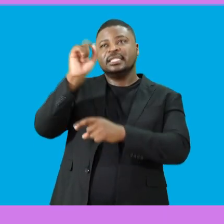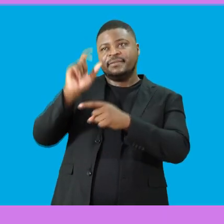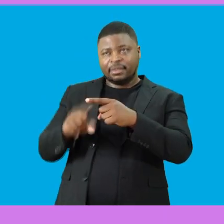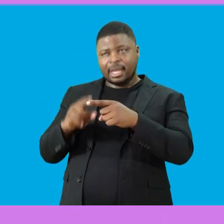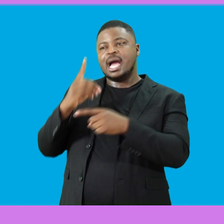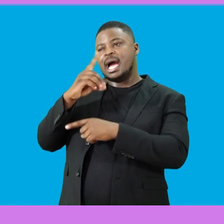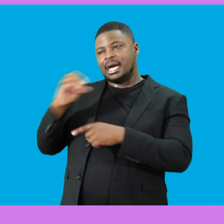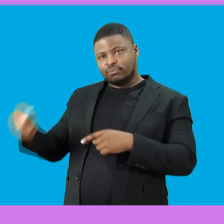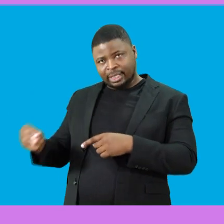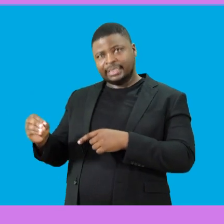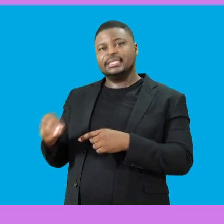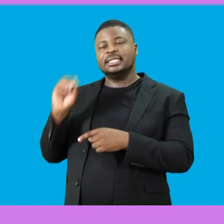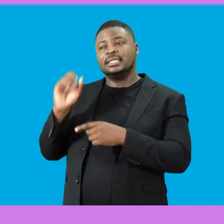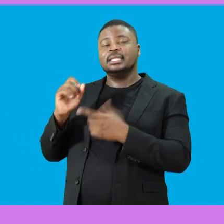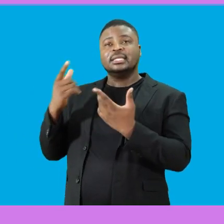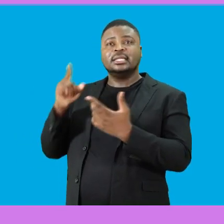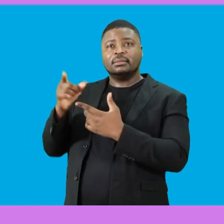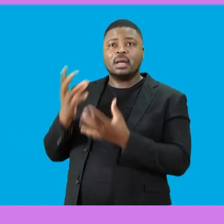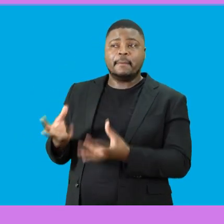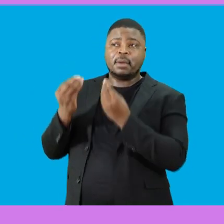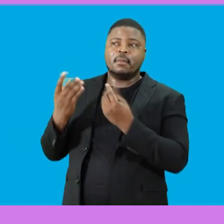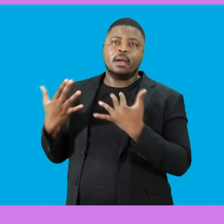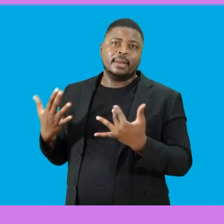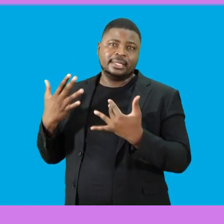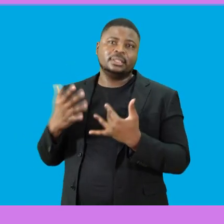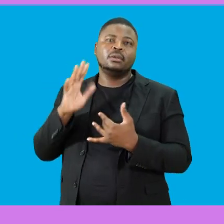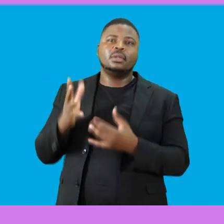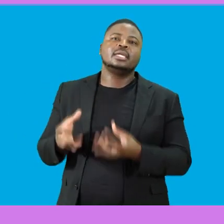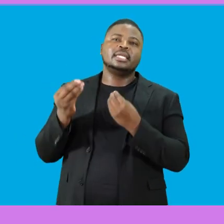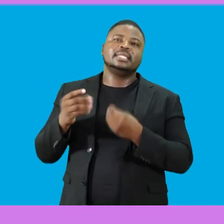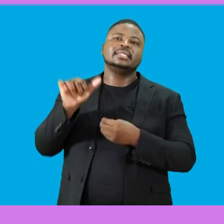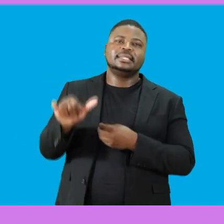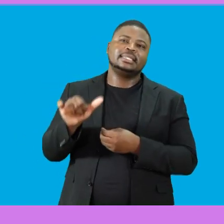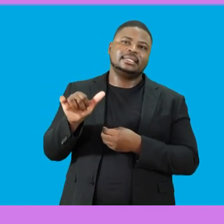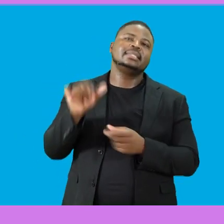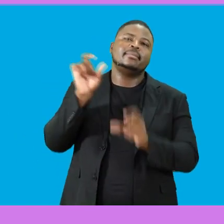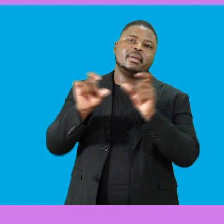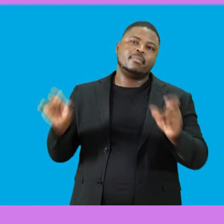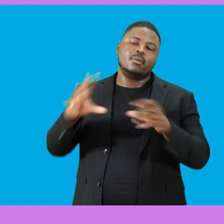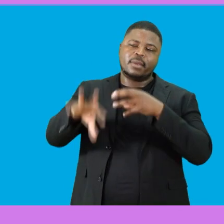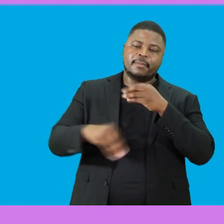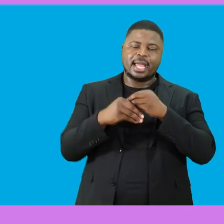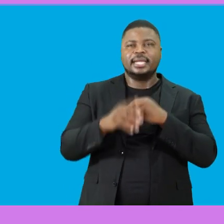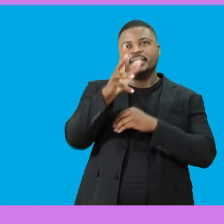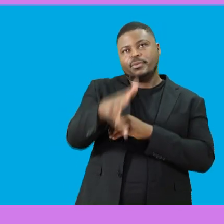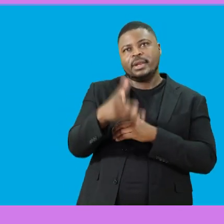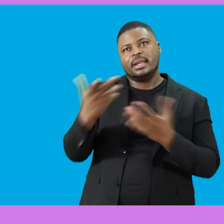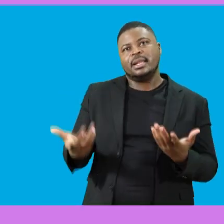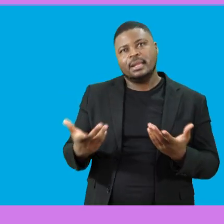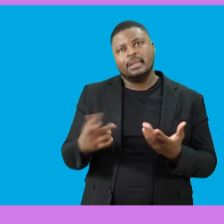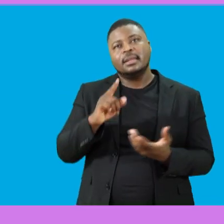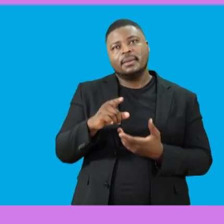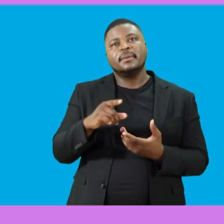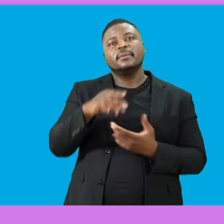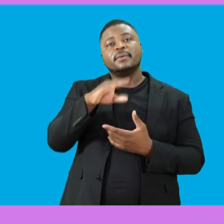is 40 multiplied by 15 over 100? It gives us 6. So it means the extra people that we have to add